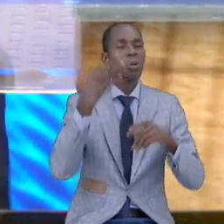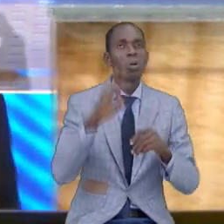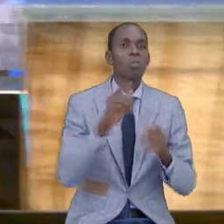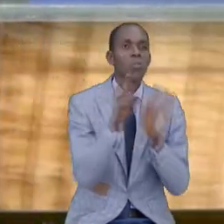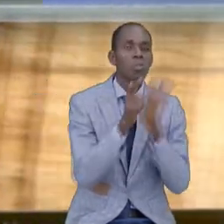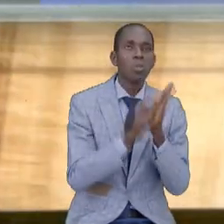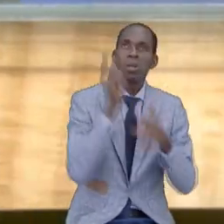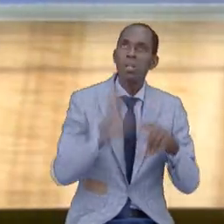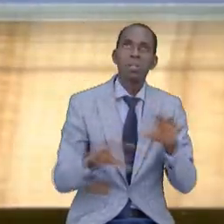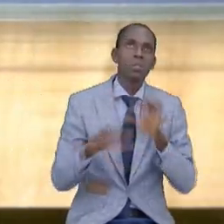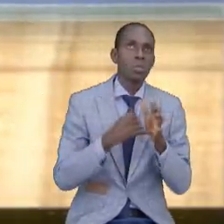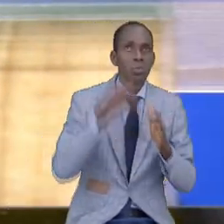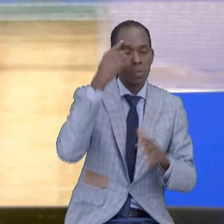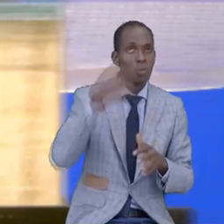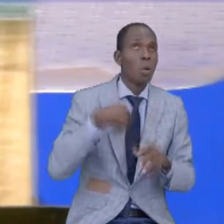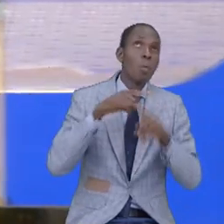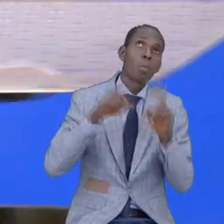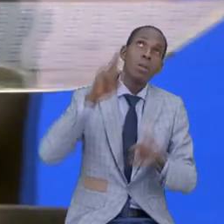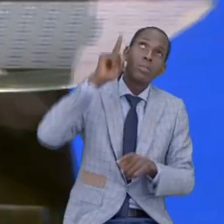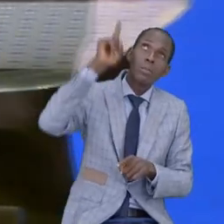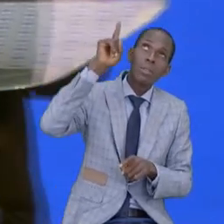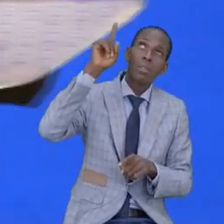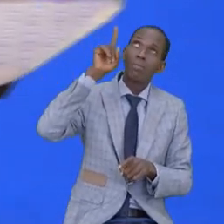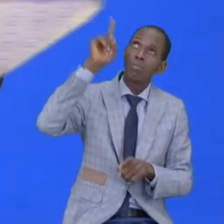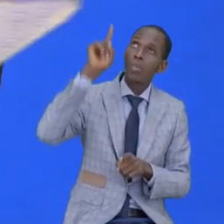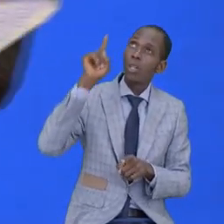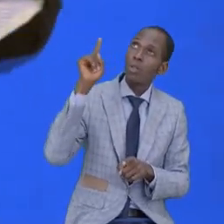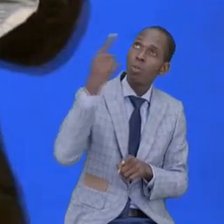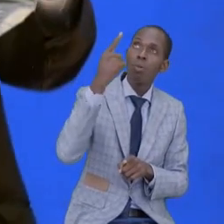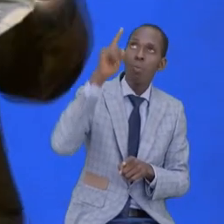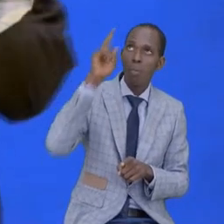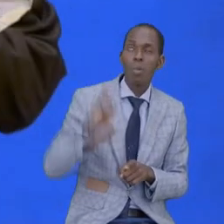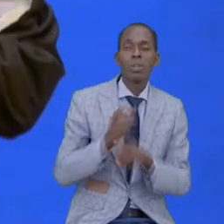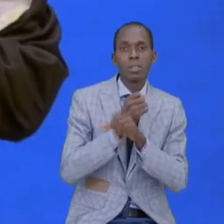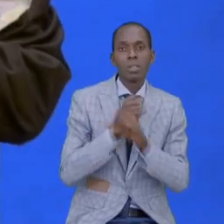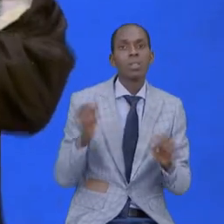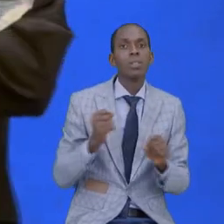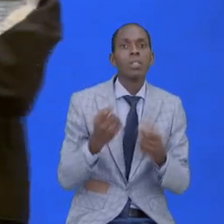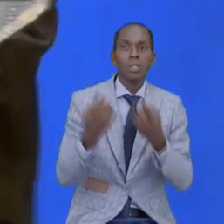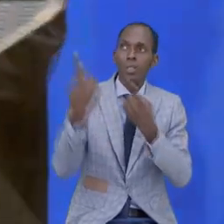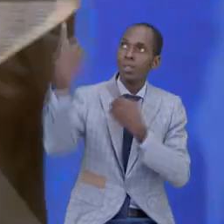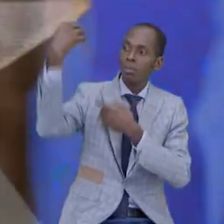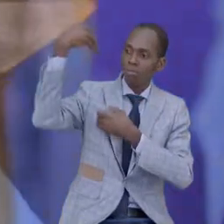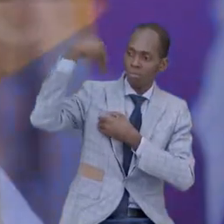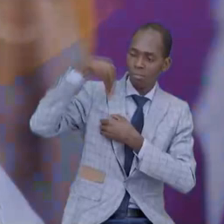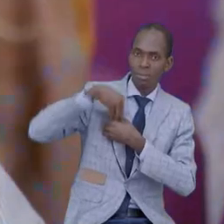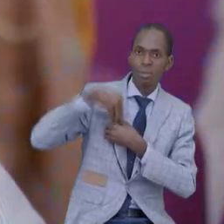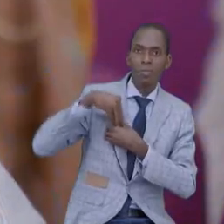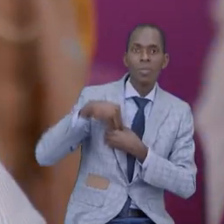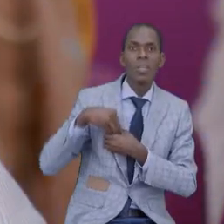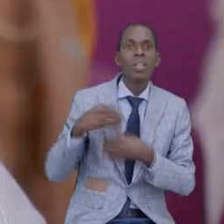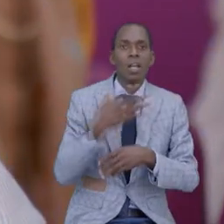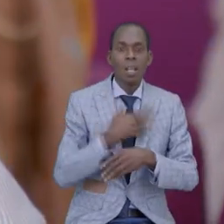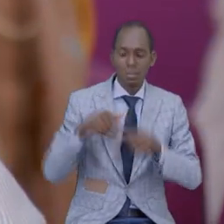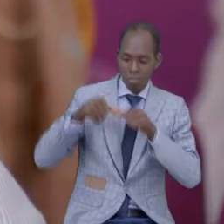But thou and thou alone must save. He comes in. He dwells